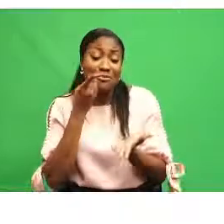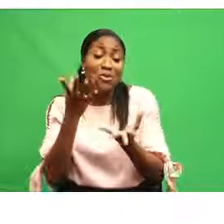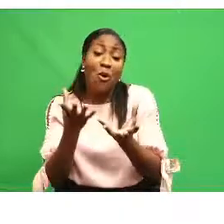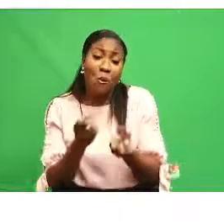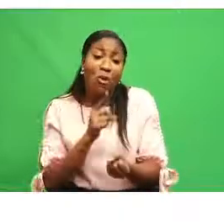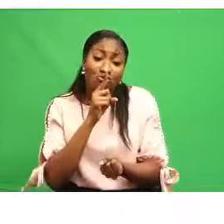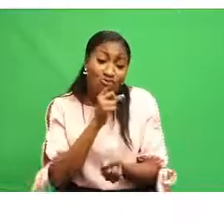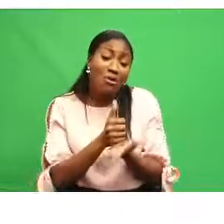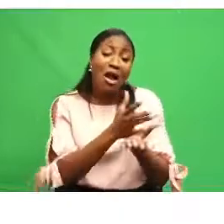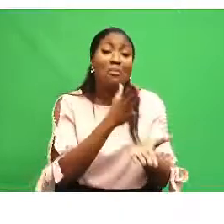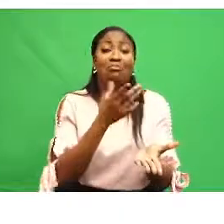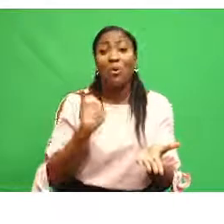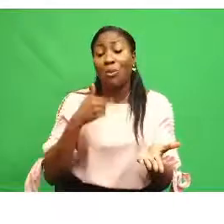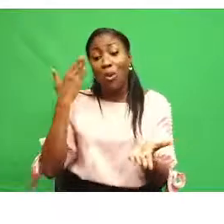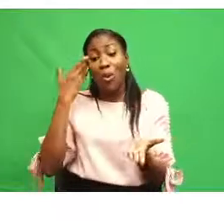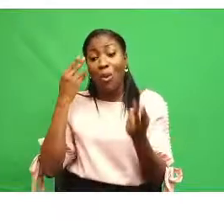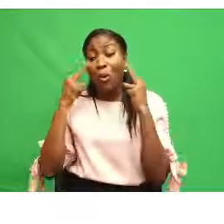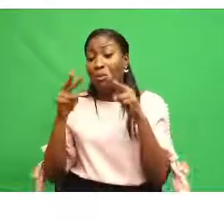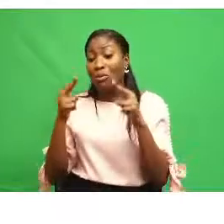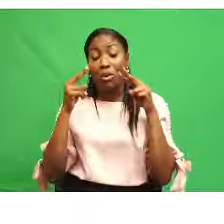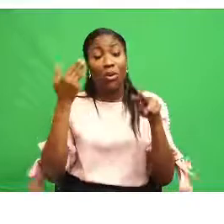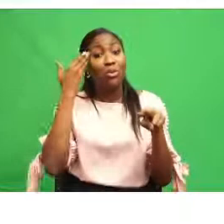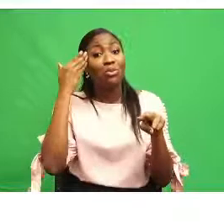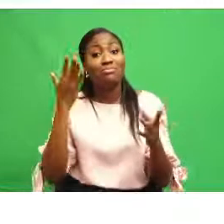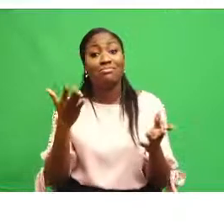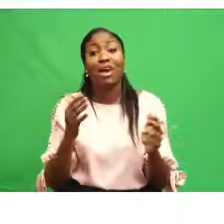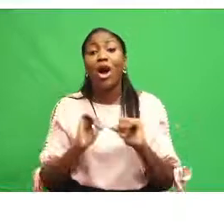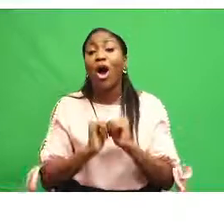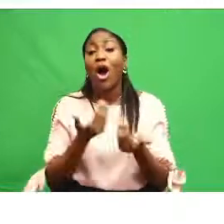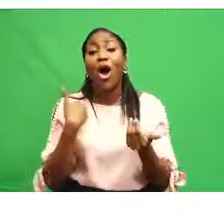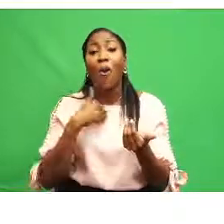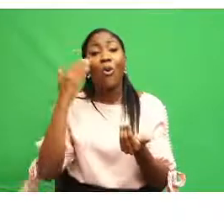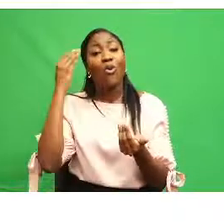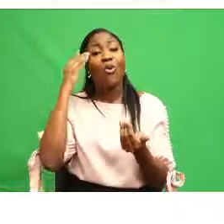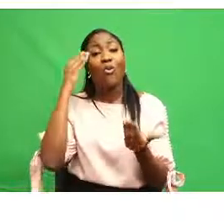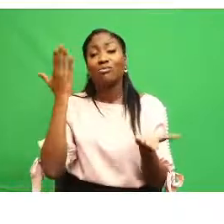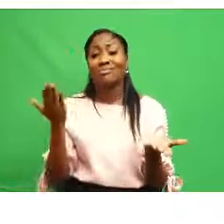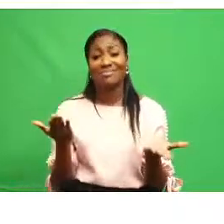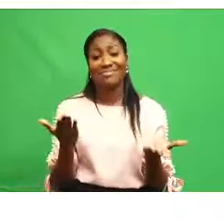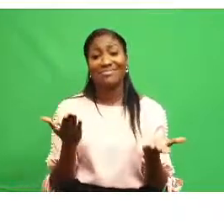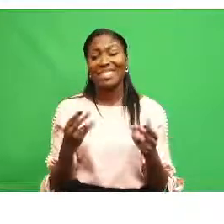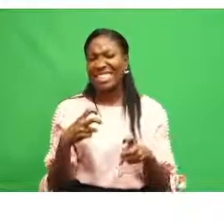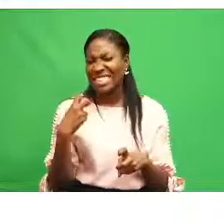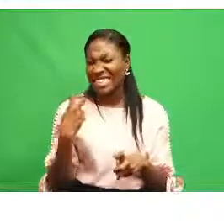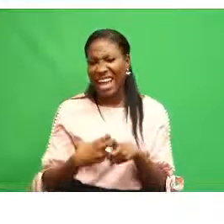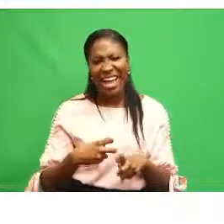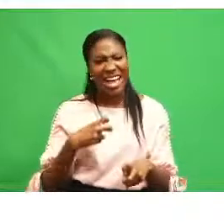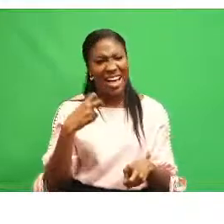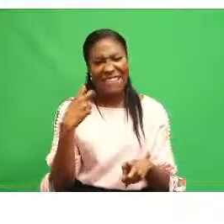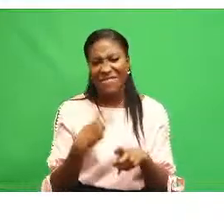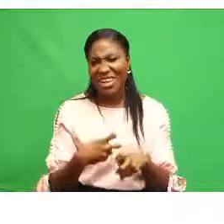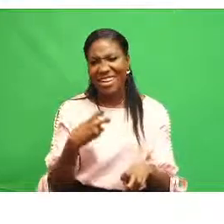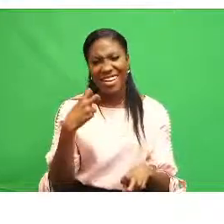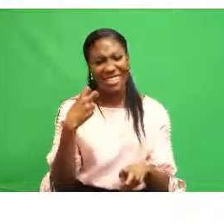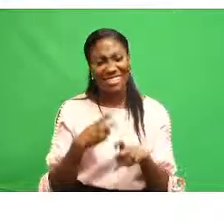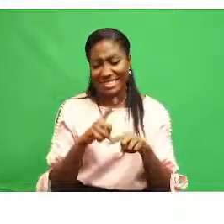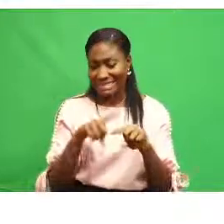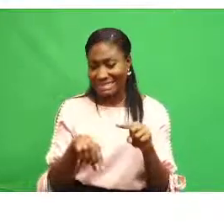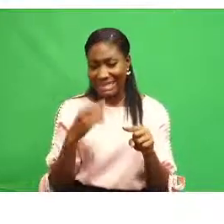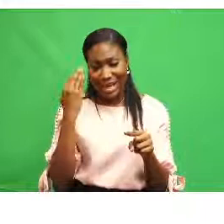hand, that could very well be Mary's intent. How do you know? It is very difficult to tell.